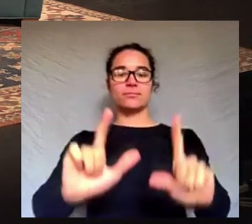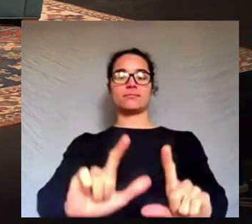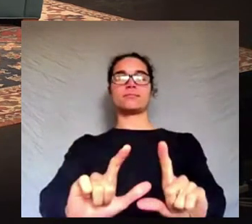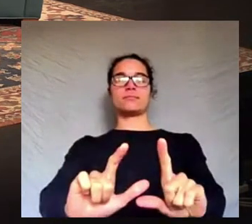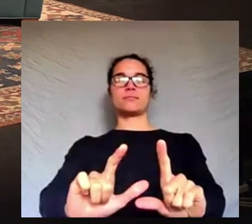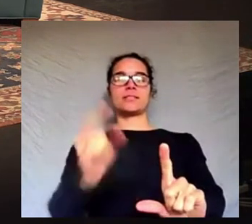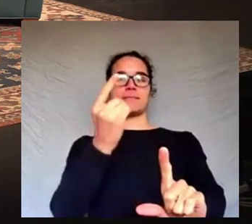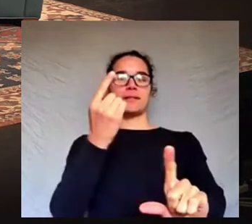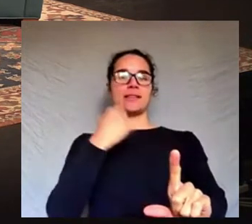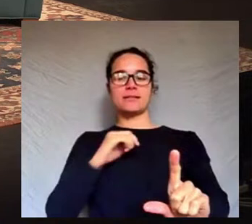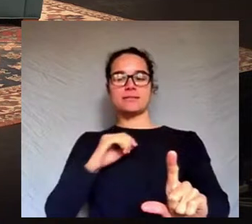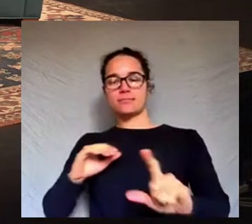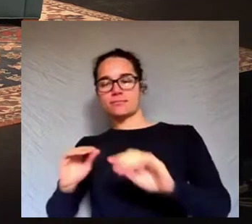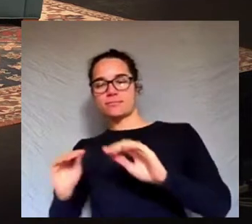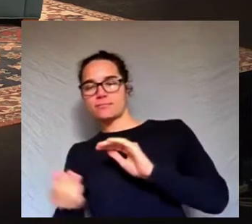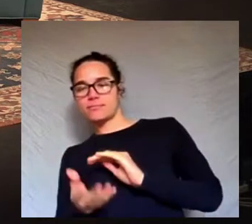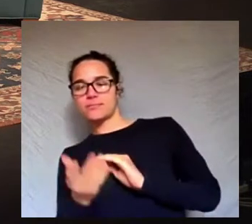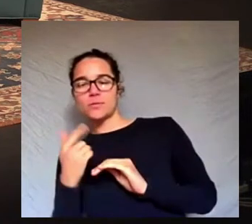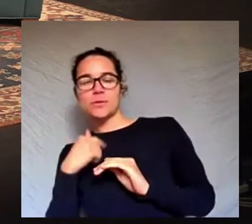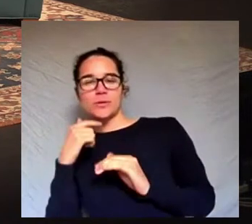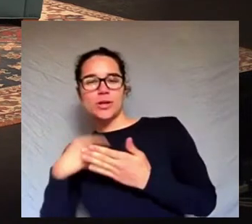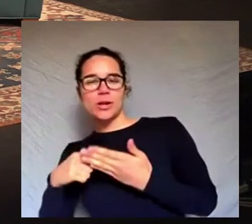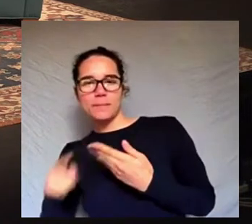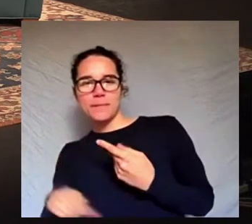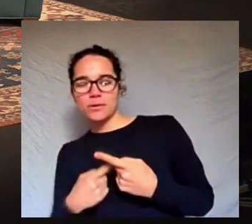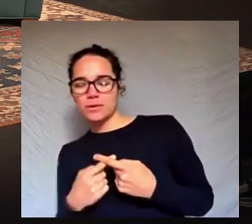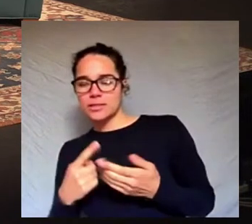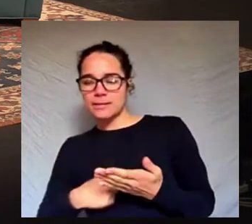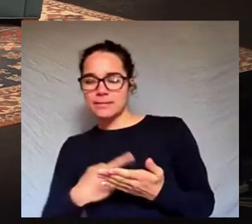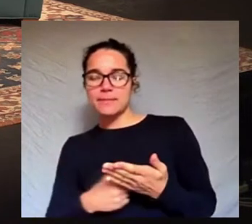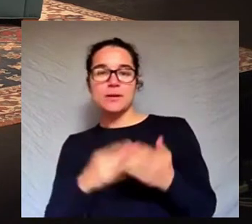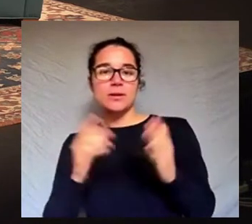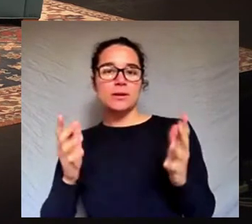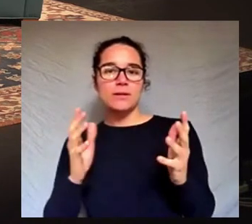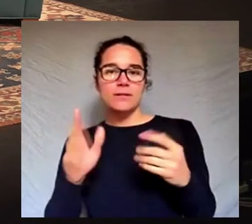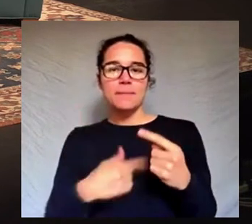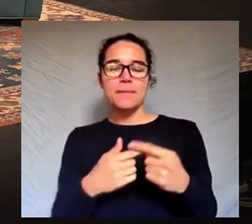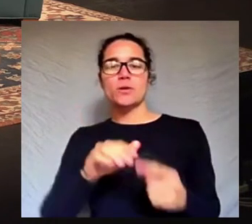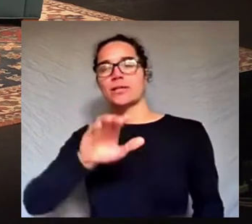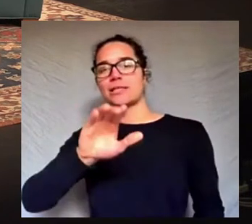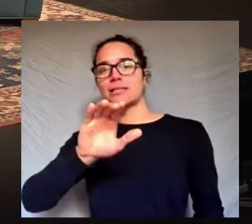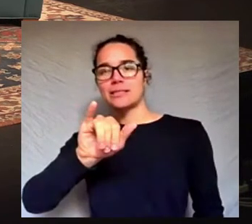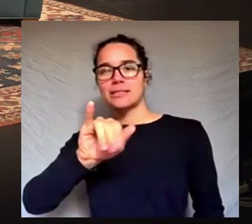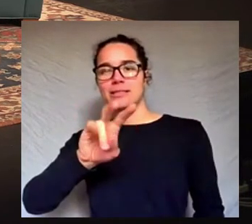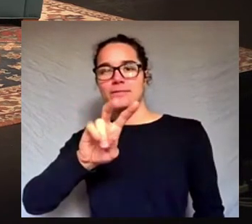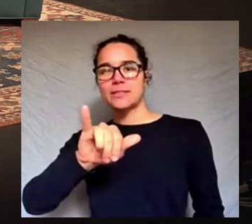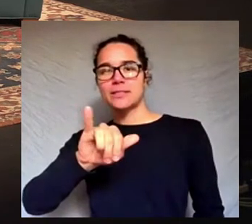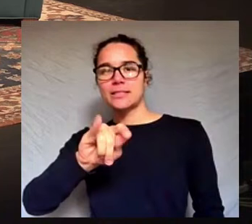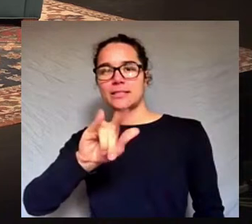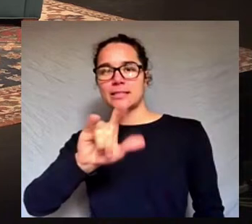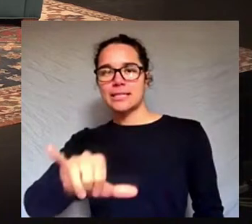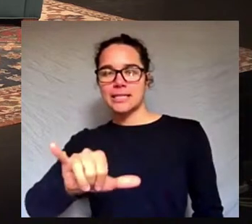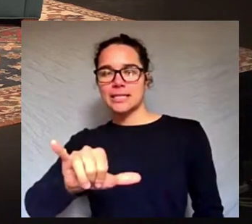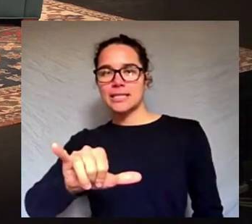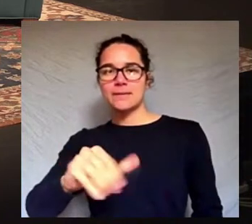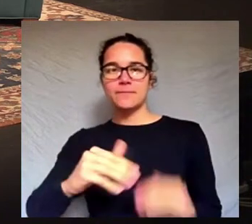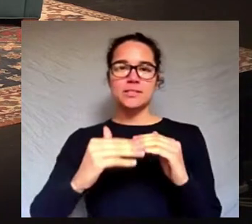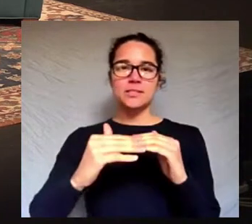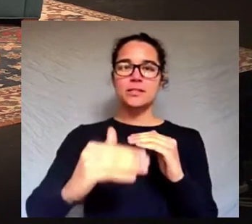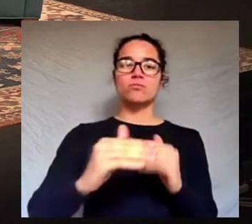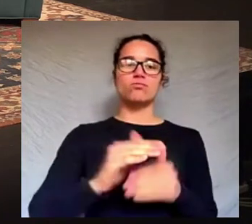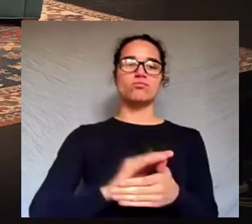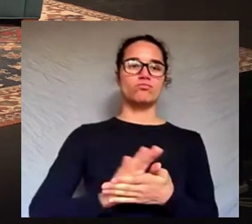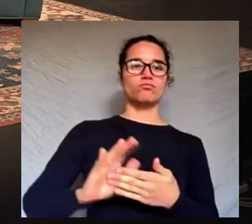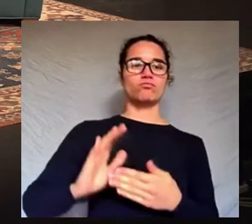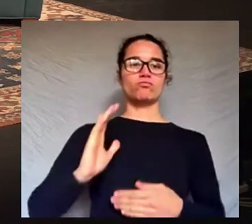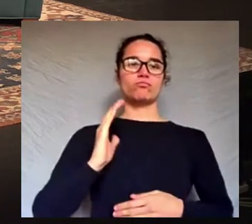civil discourse. Sometimes conversations about civility can paper over the fact that there